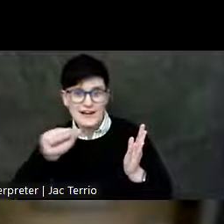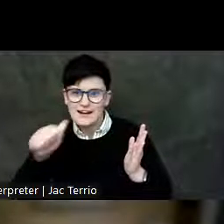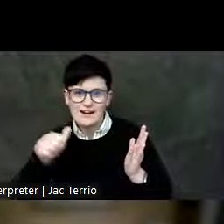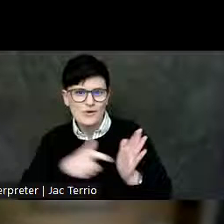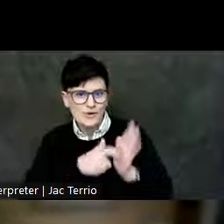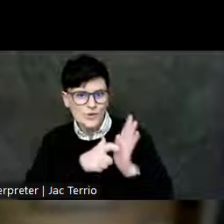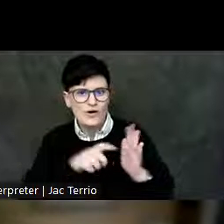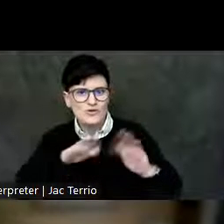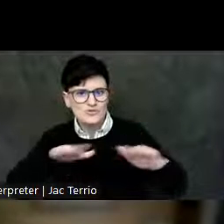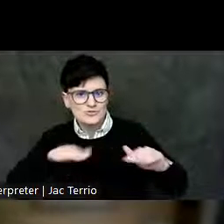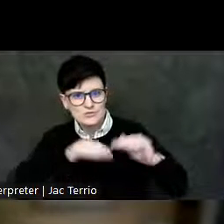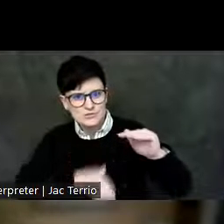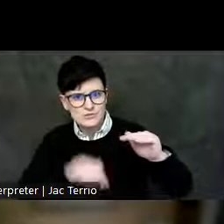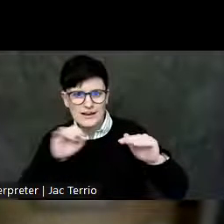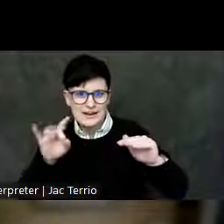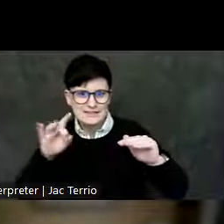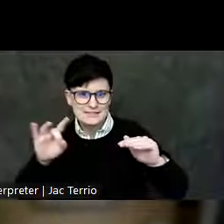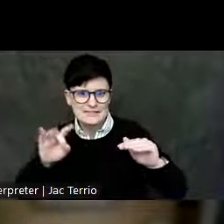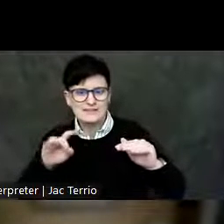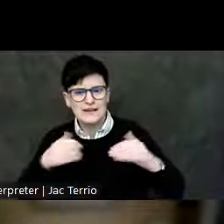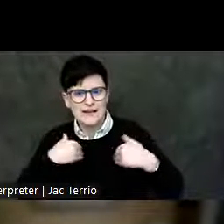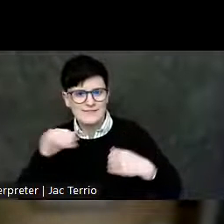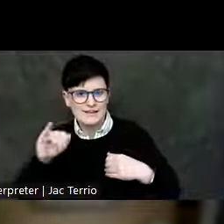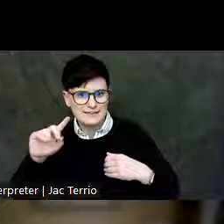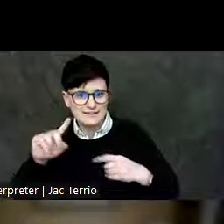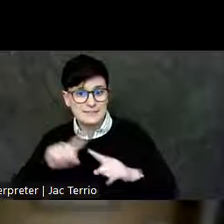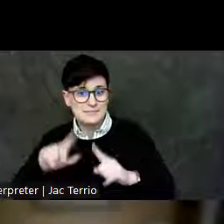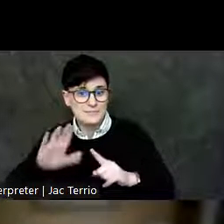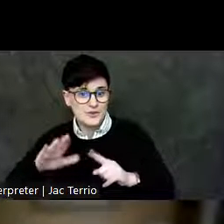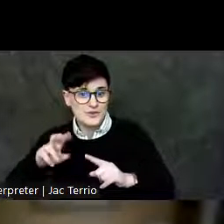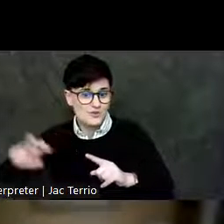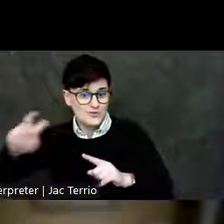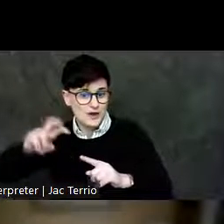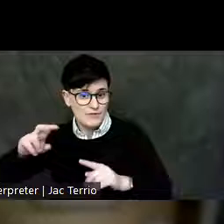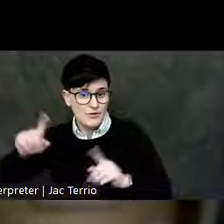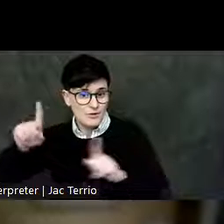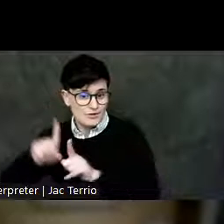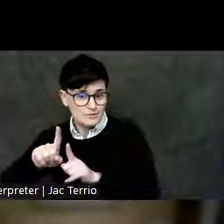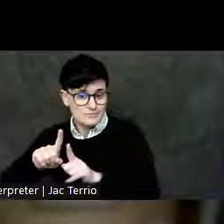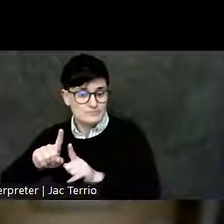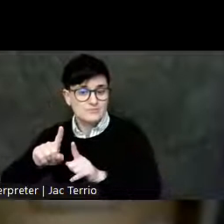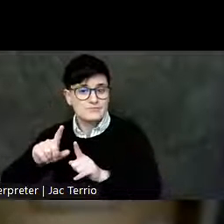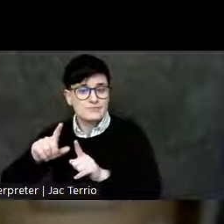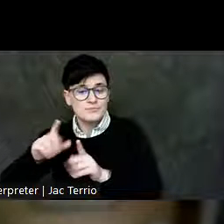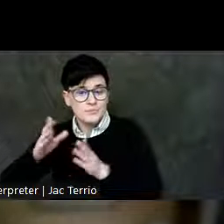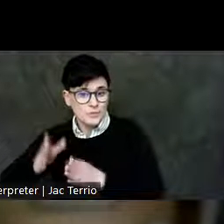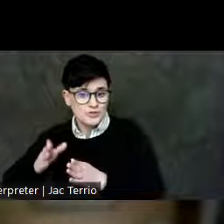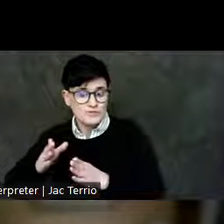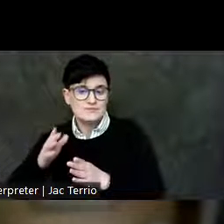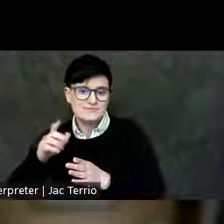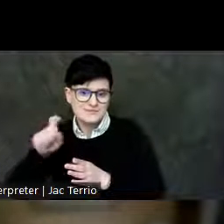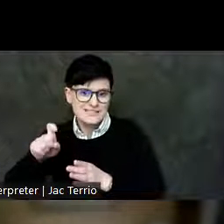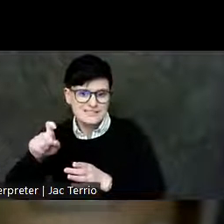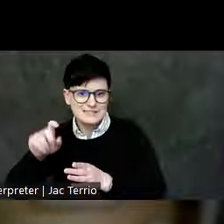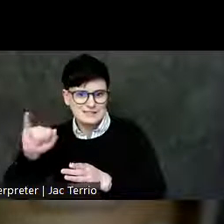provide identification, but their traveling companion needs accessible or acceptable identification. So you would need it,